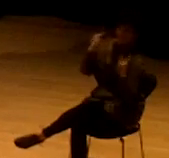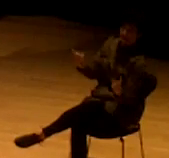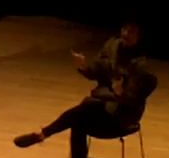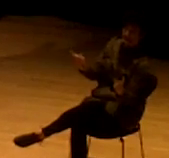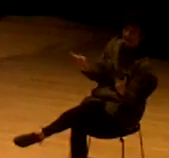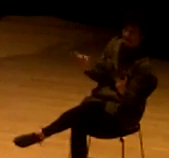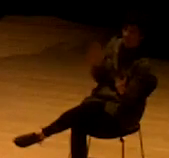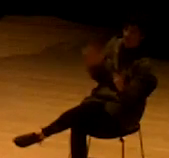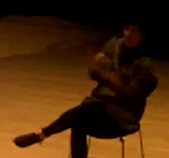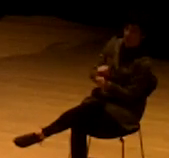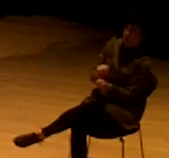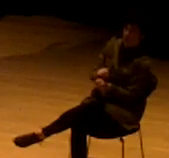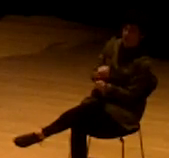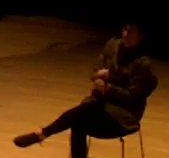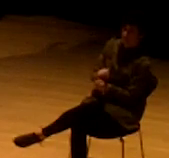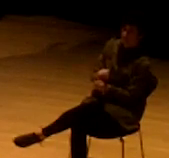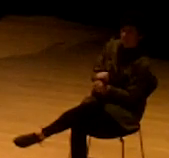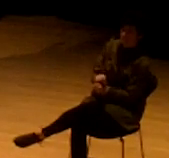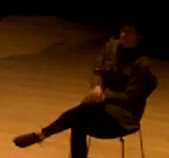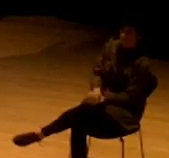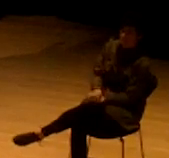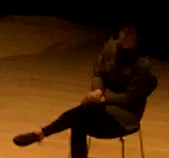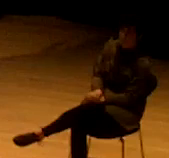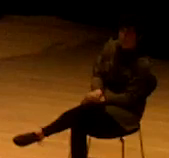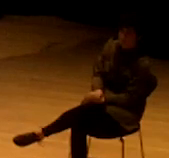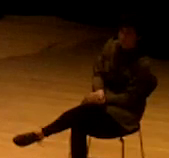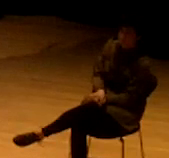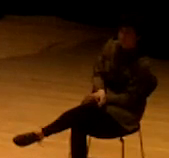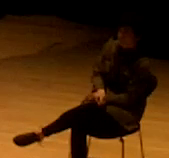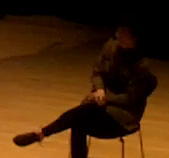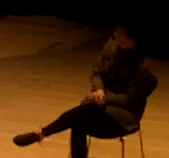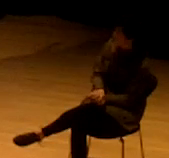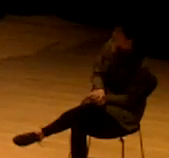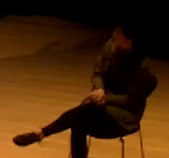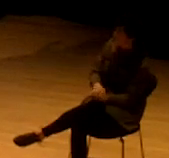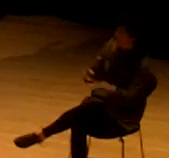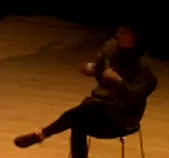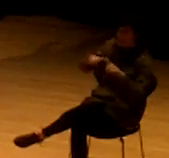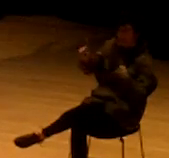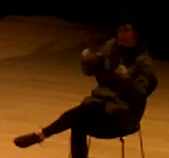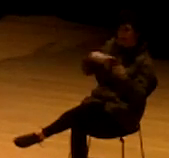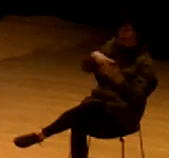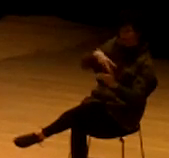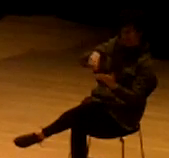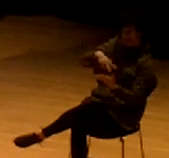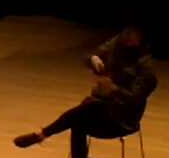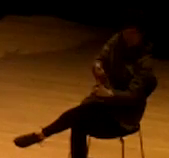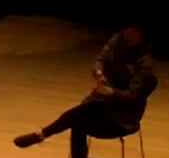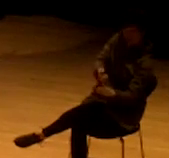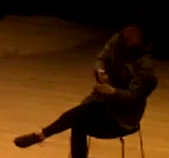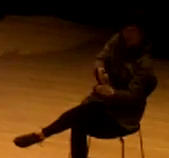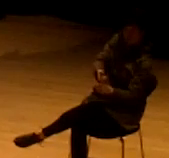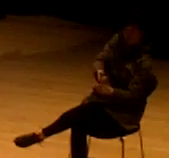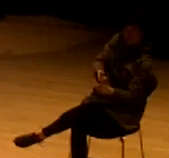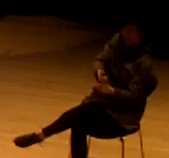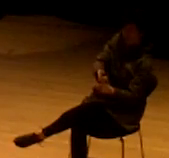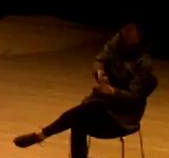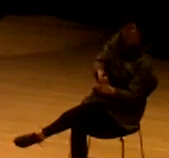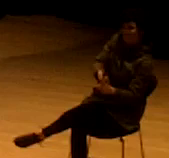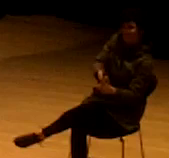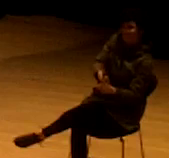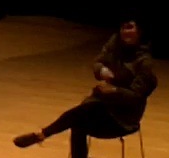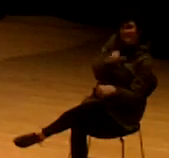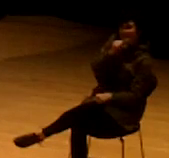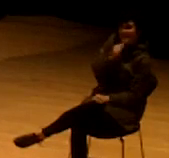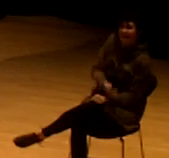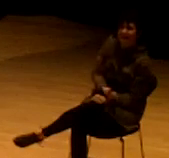run. But the, you know, the dancing itself and the work itself doesn't speak to that, but I